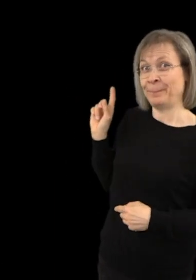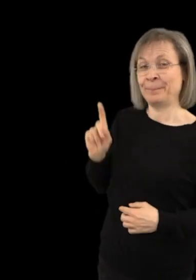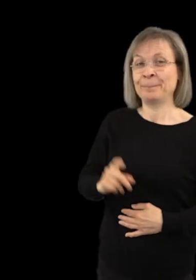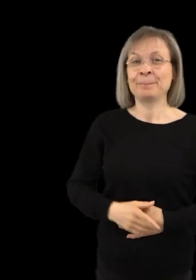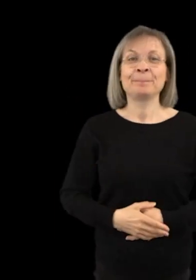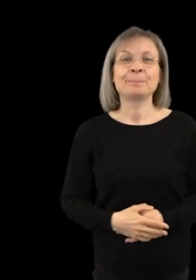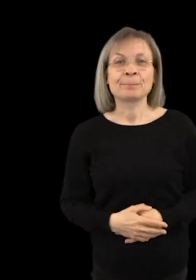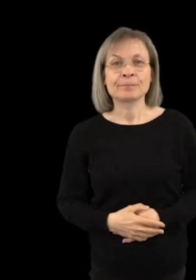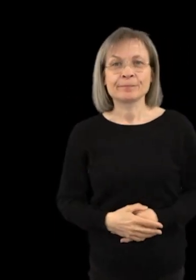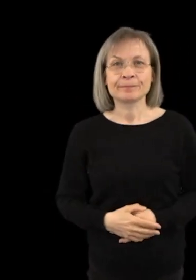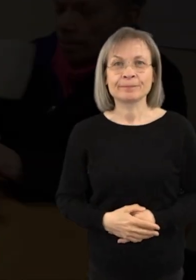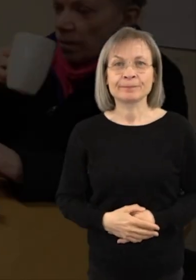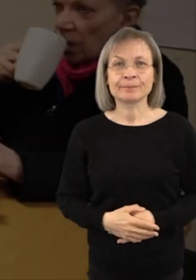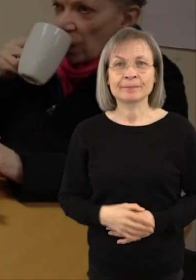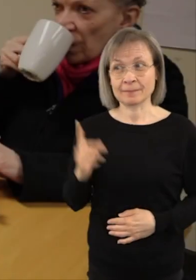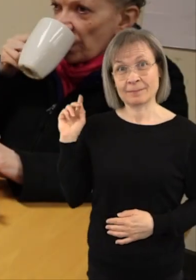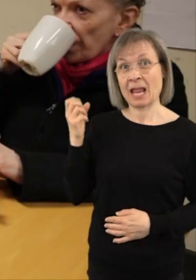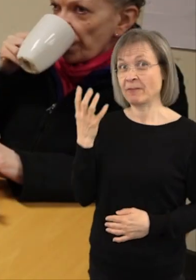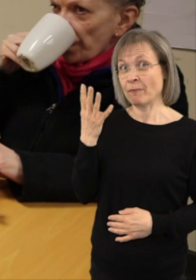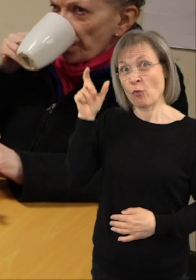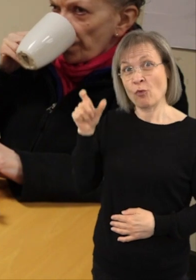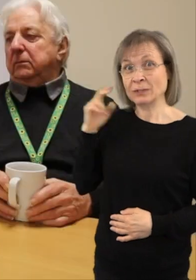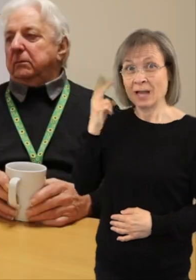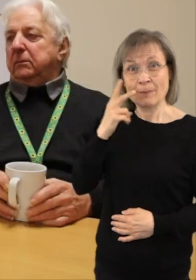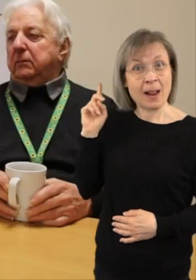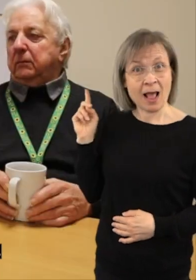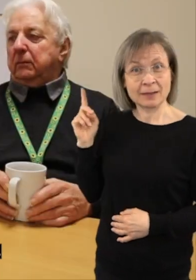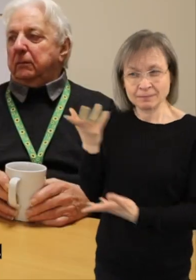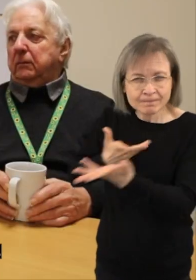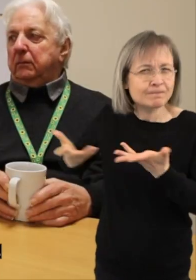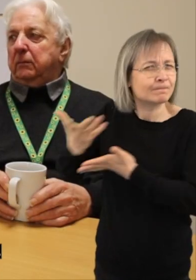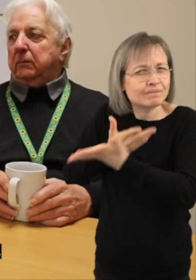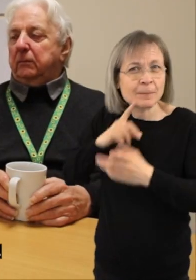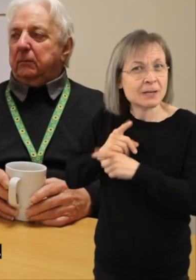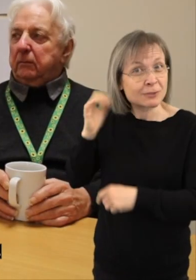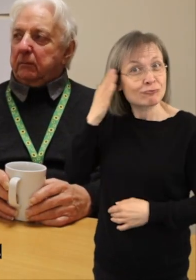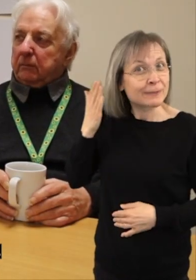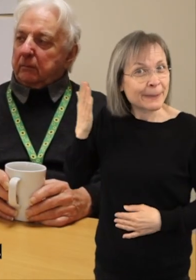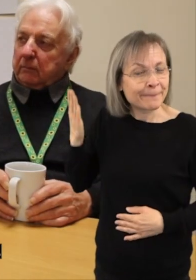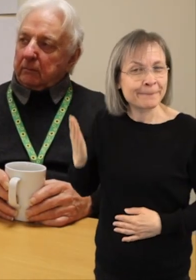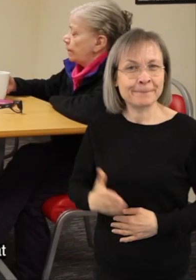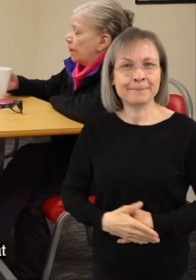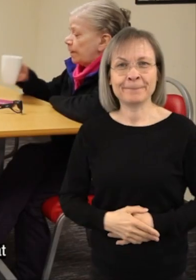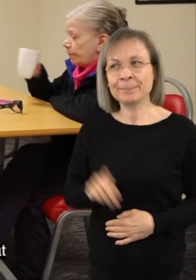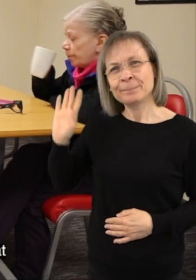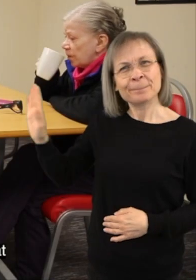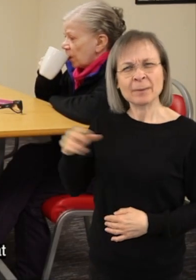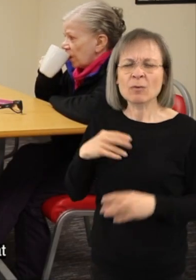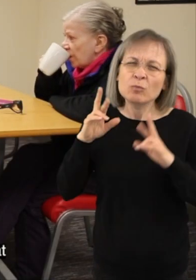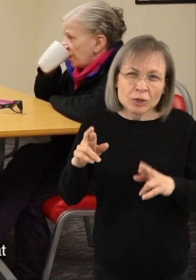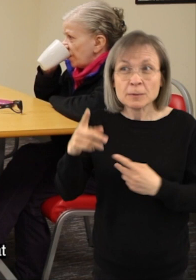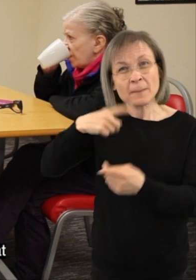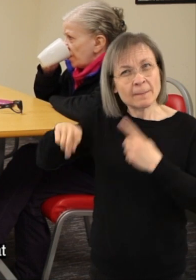DeafBlind people. Here we find four DeafBlind individuals deep in discussion about their dreams. I just